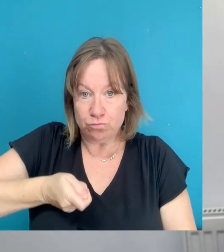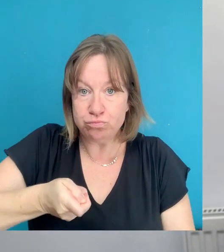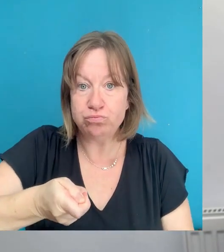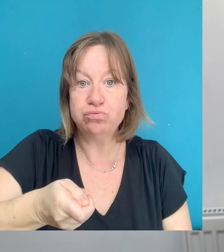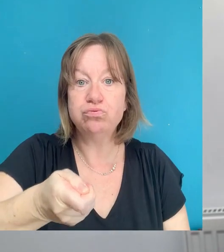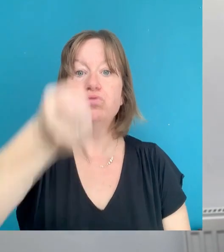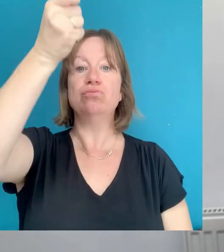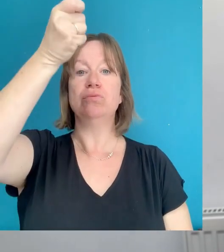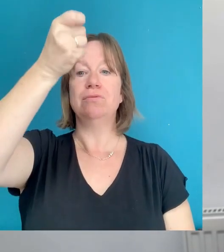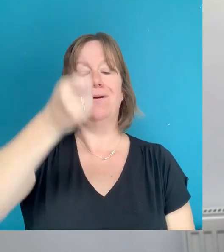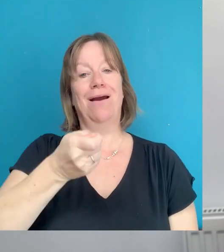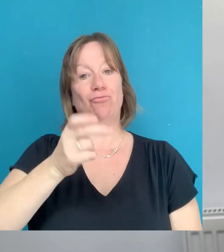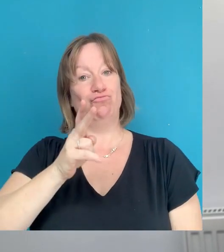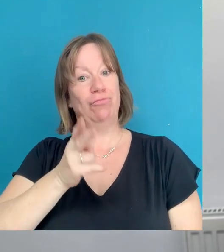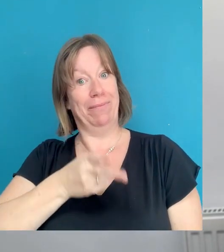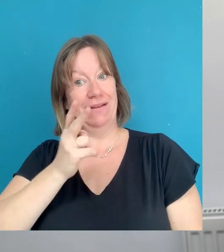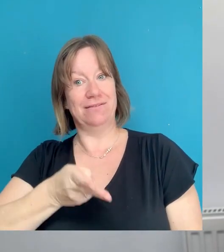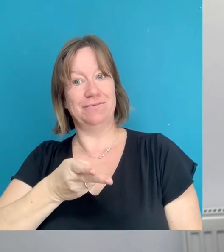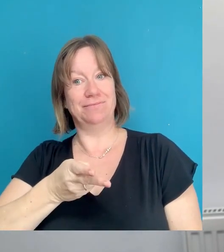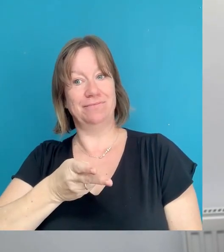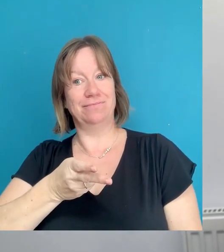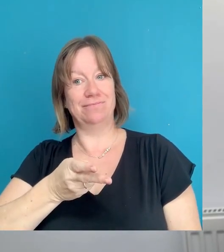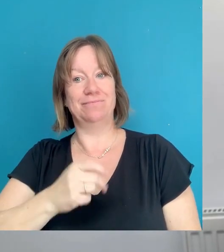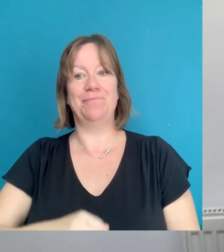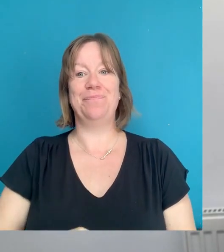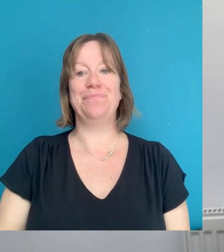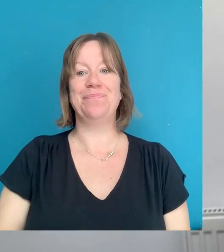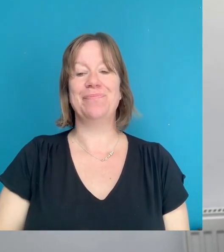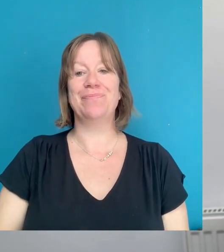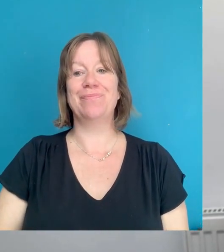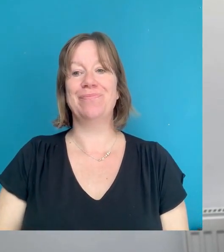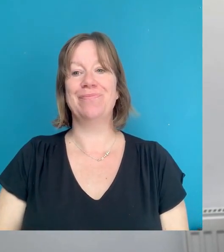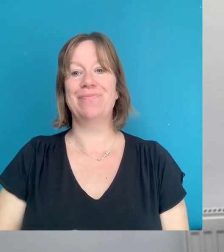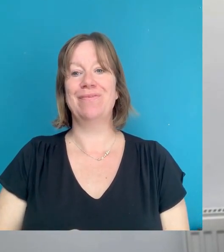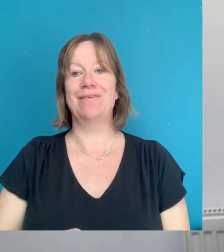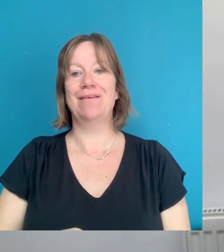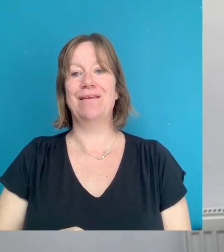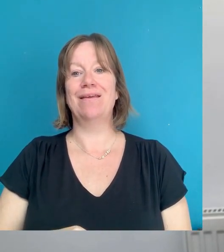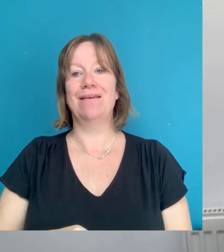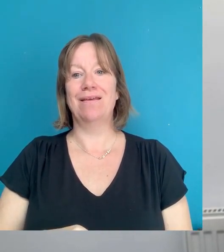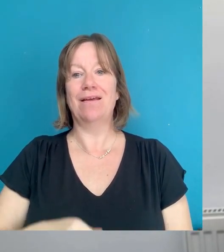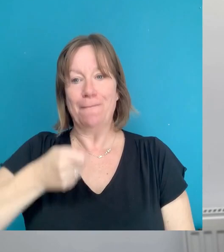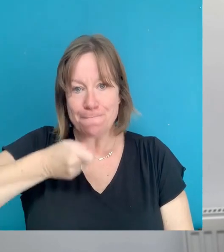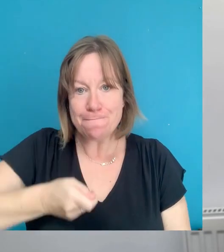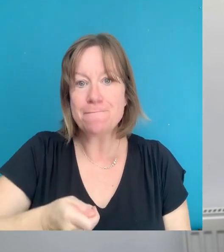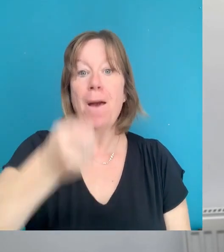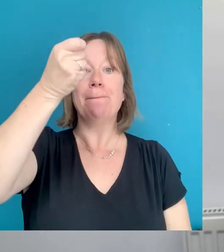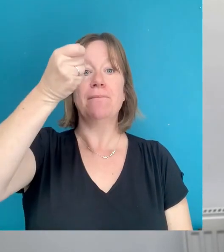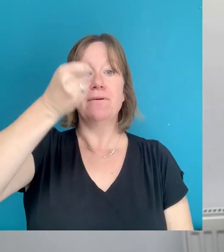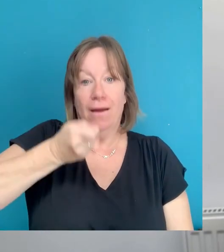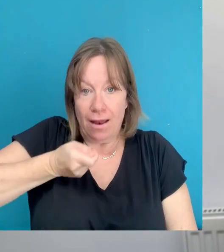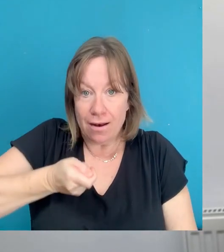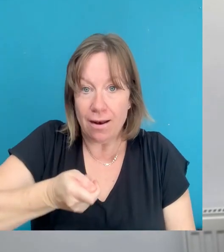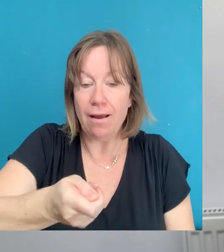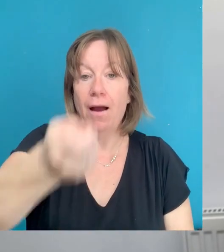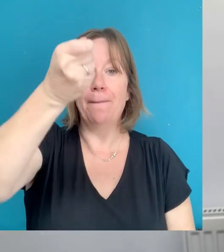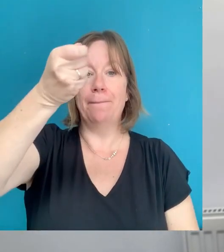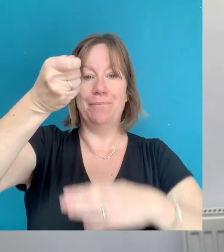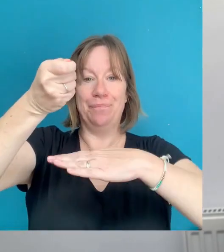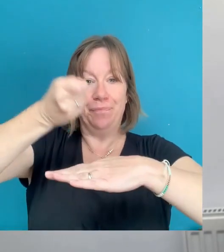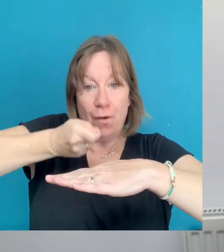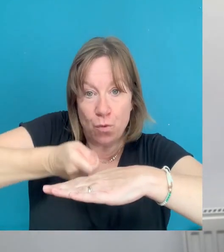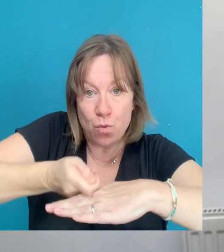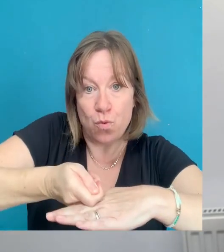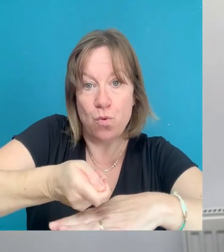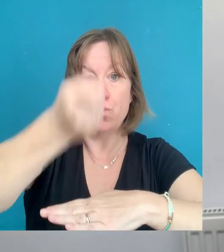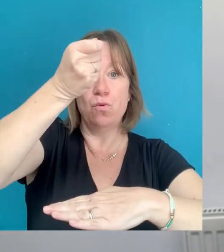it up, and then keep doing it, lifting it up. So get yourself near the ink, pull down, lift